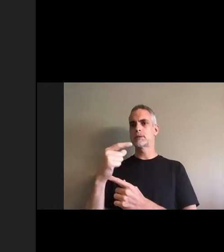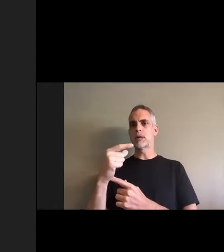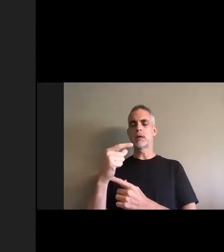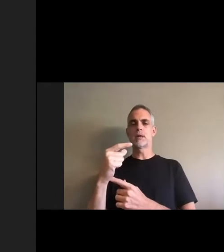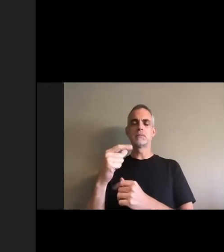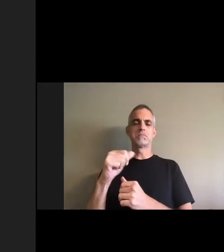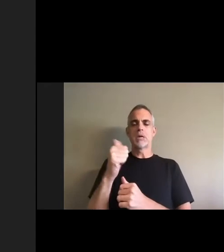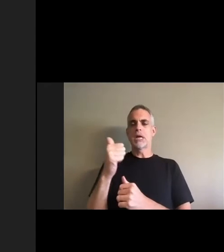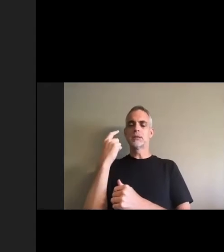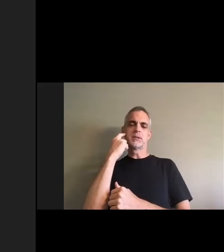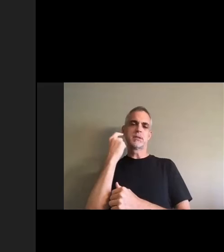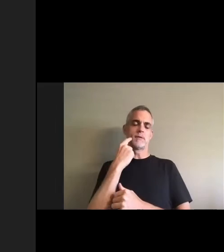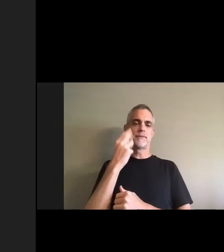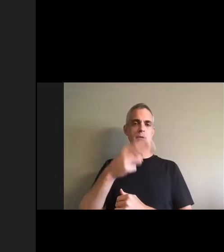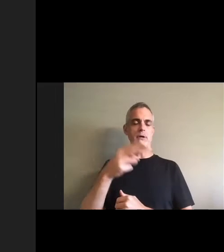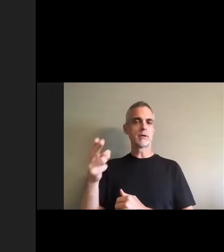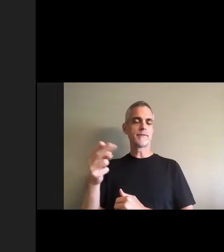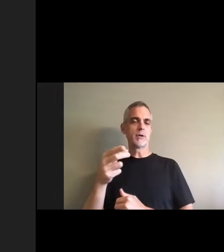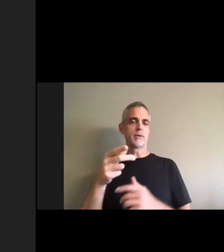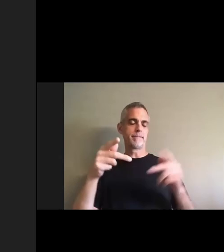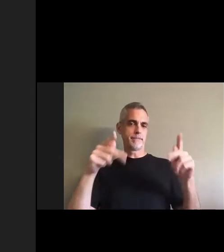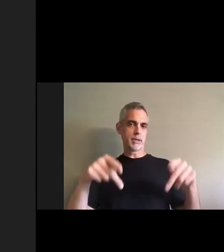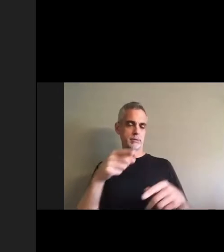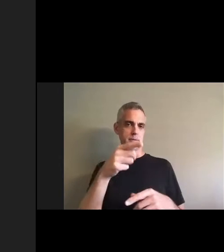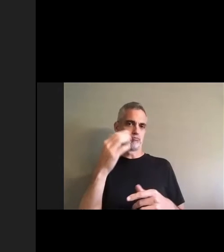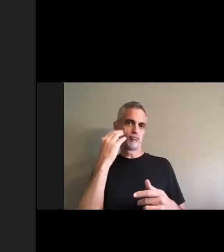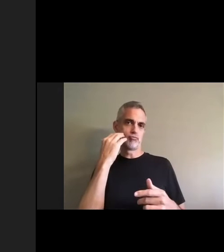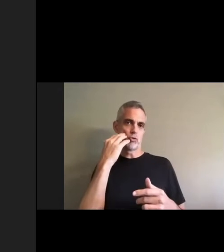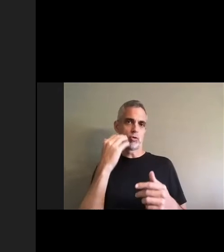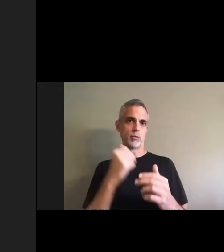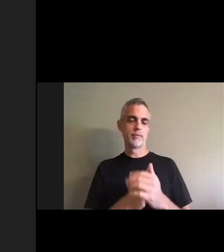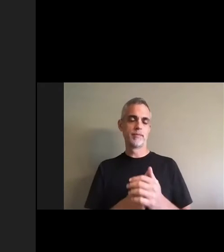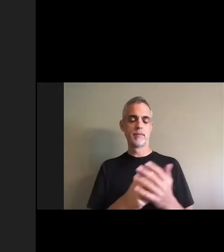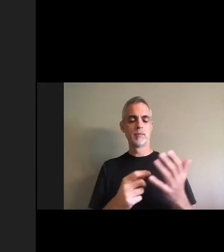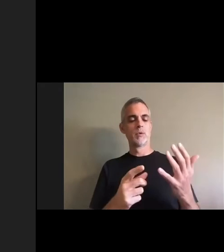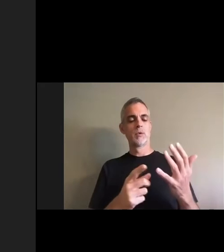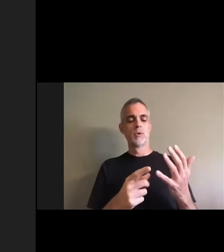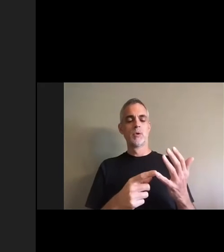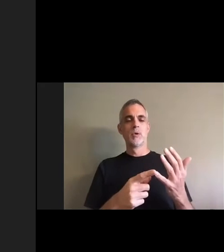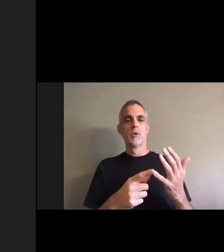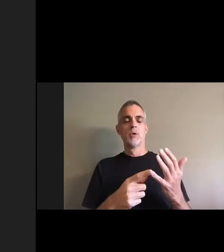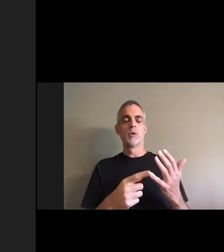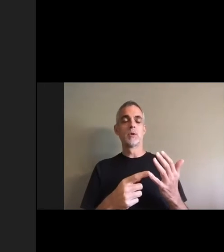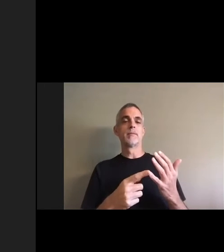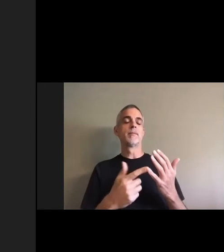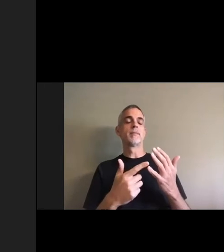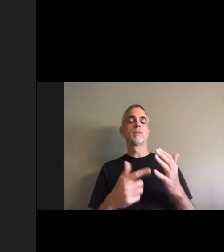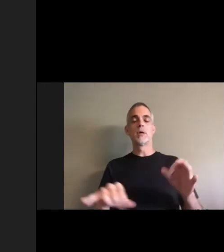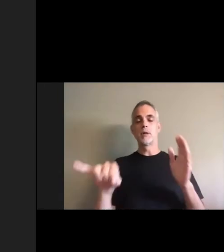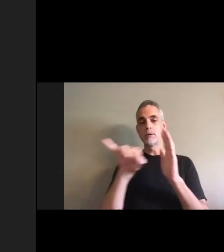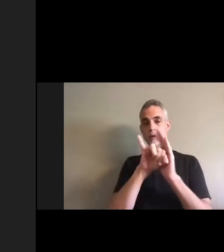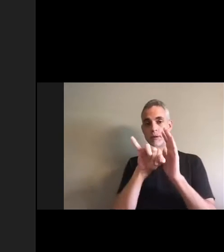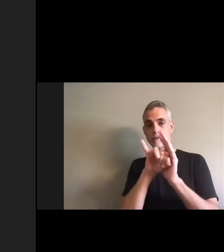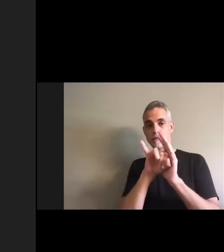Email or tag anyone that you know who is deaf or hard of hearing, so they know the event is coming